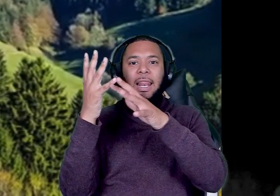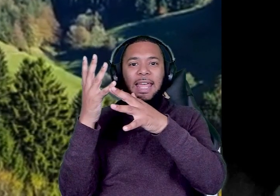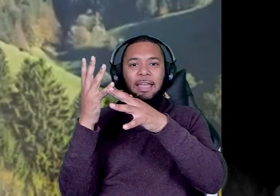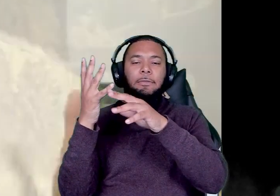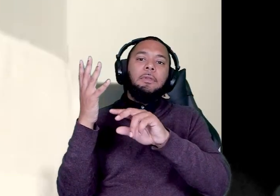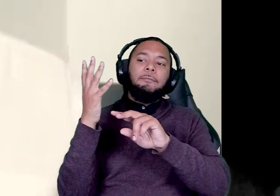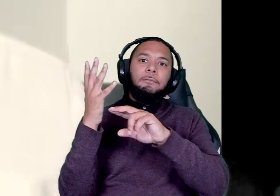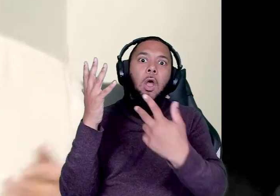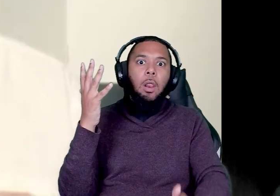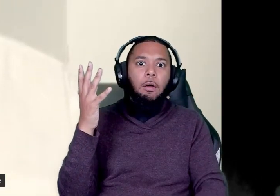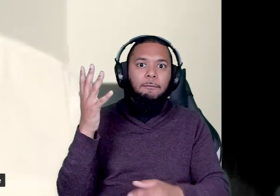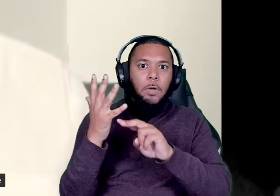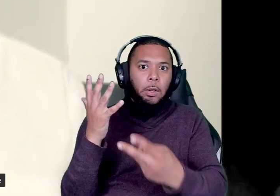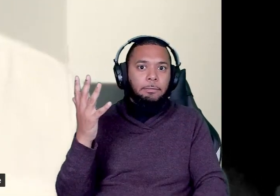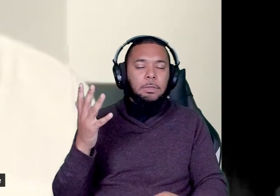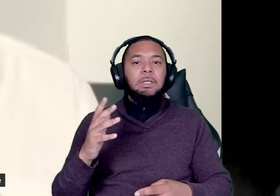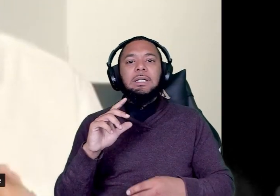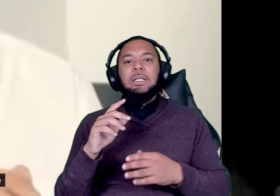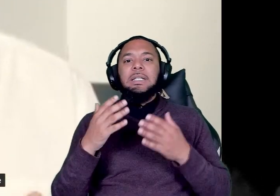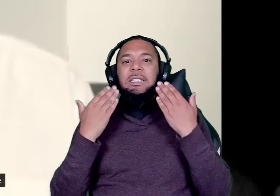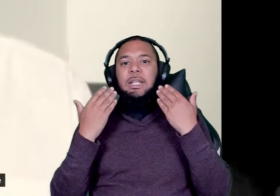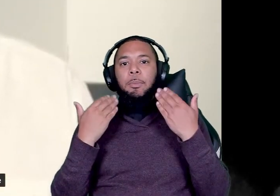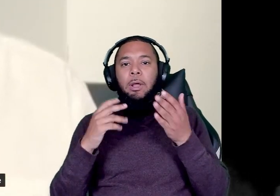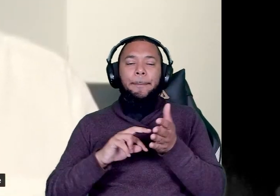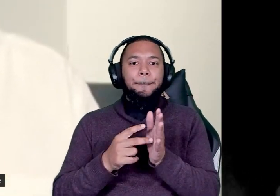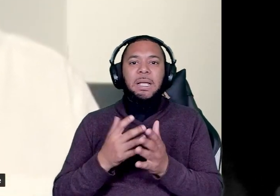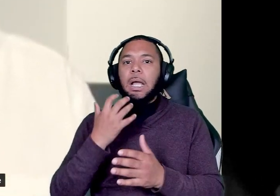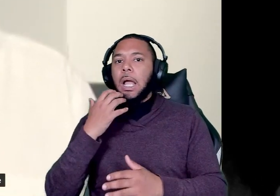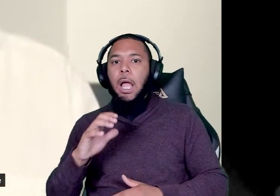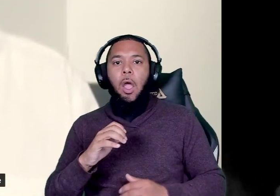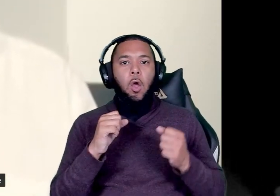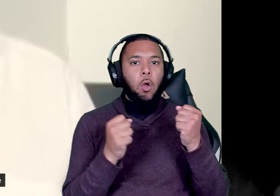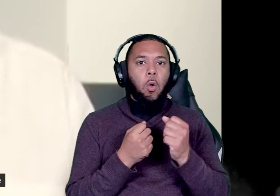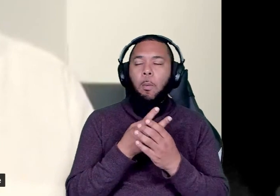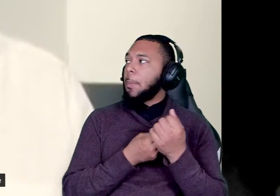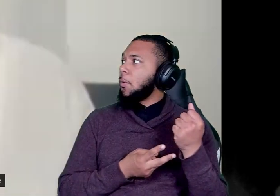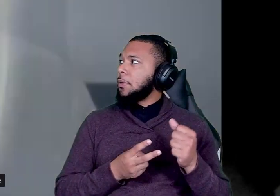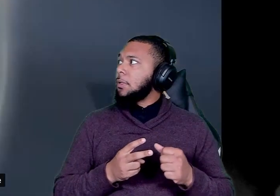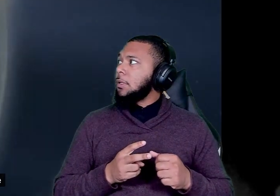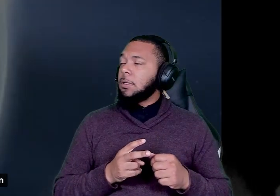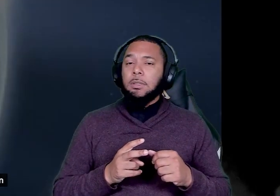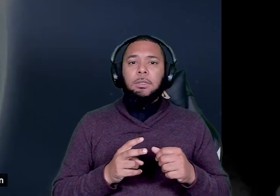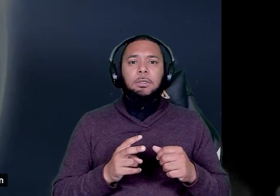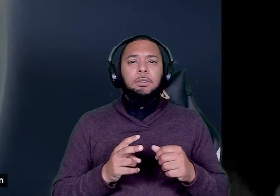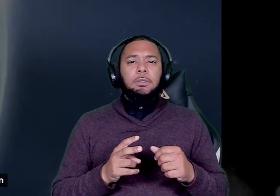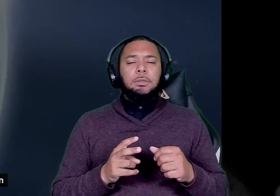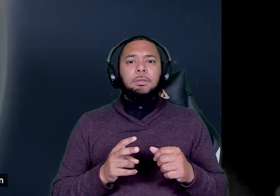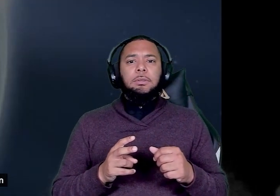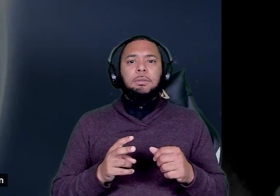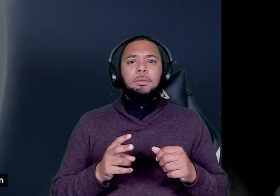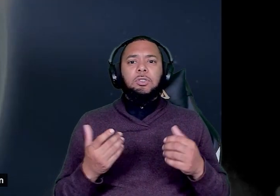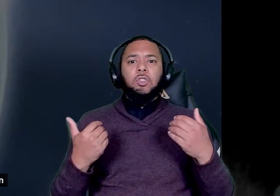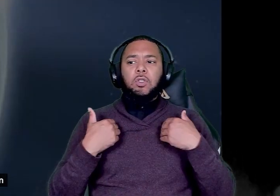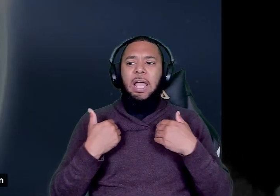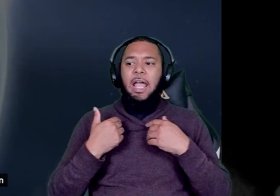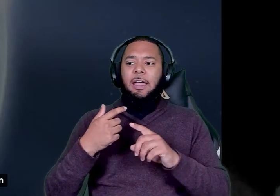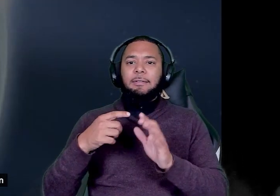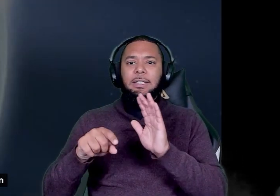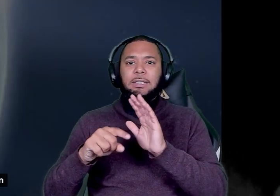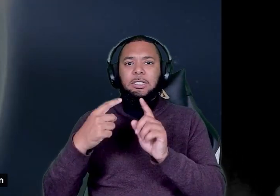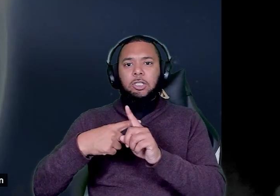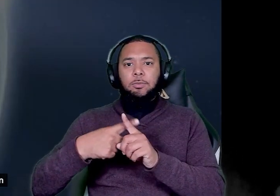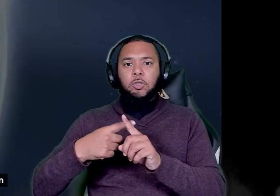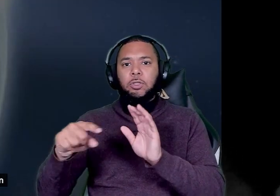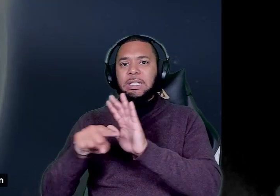typically, and the word temperate means gets hot and gets cold. So temperate deciduous forests have a temperature range -10 to about